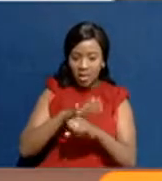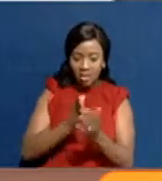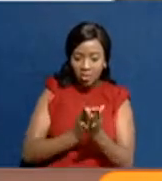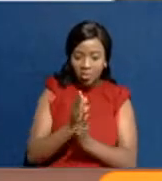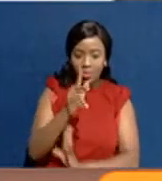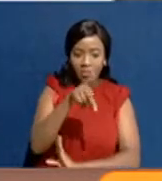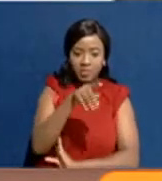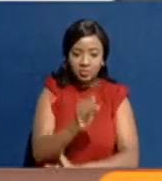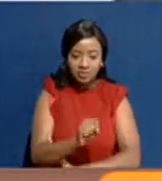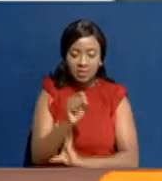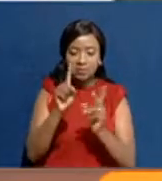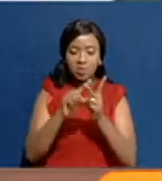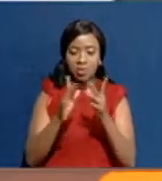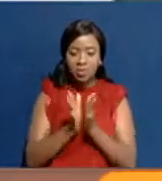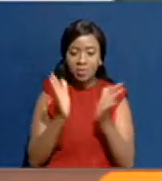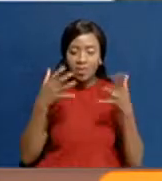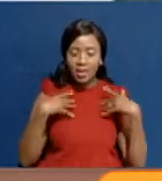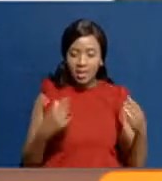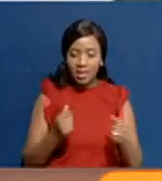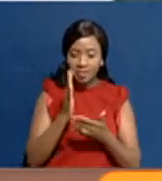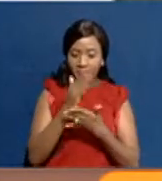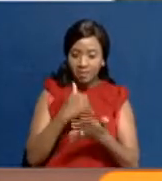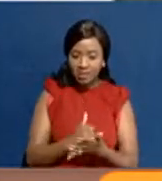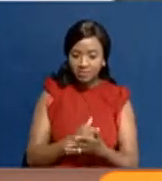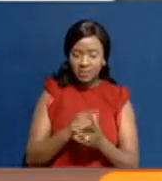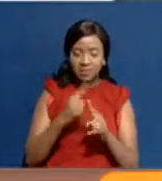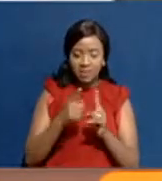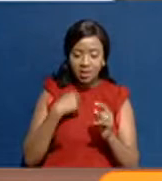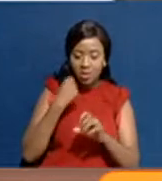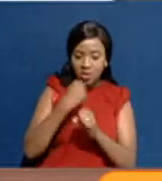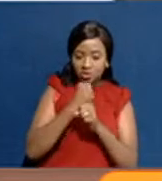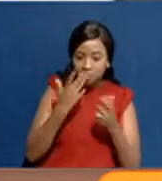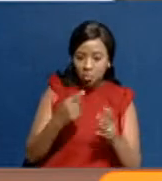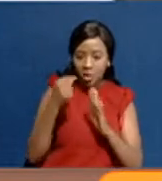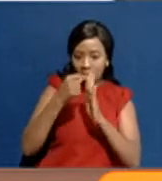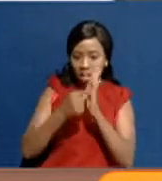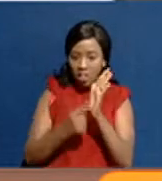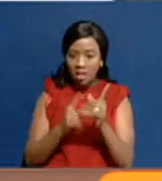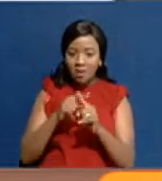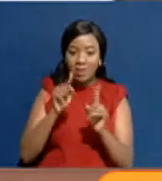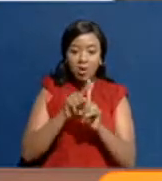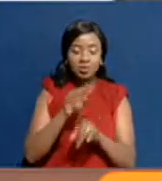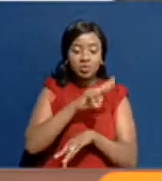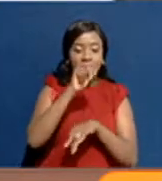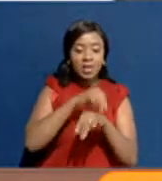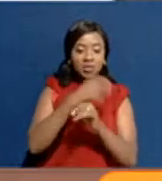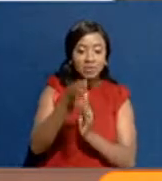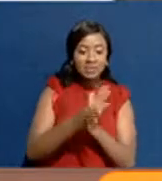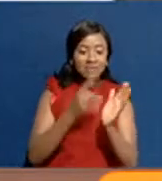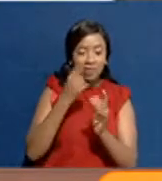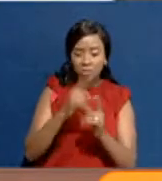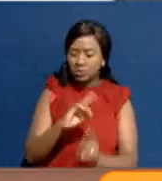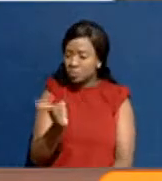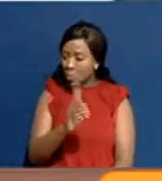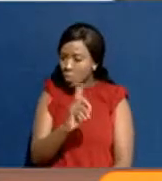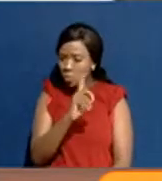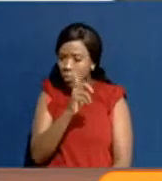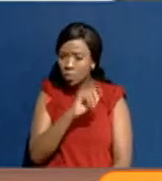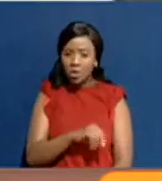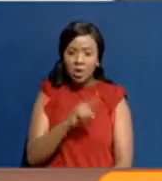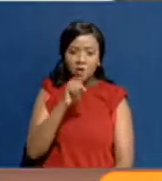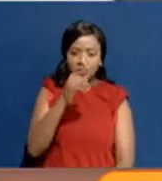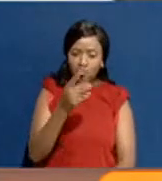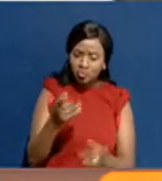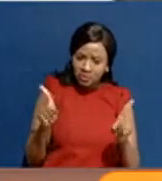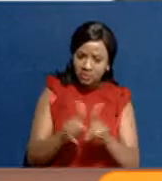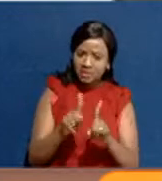in the Public Health Department, and this is what you have done. But you found the National Treasury saying, no, no, don't do that. Retain the specifications as they were